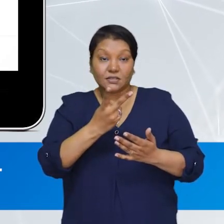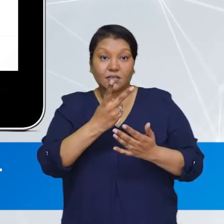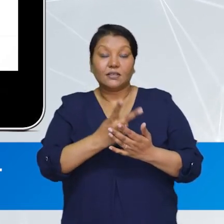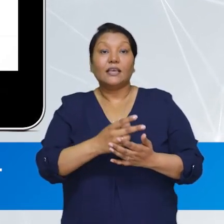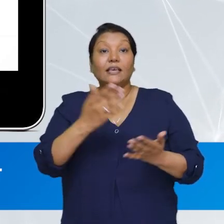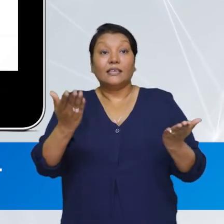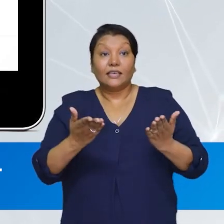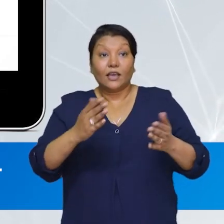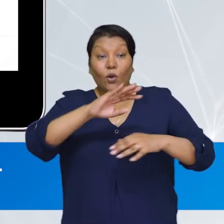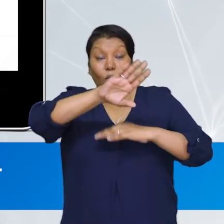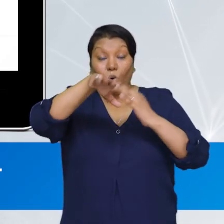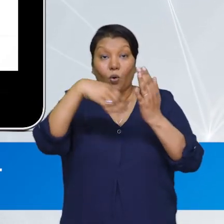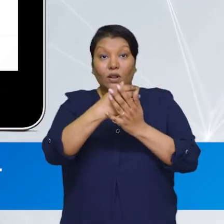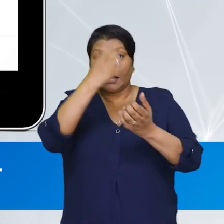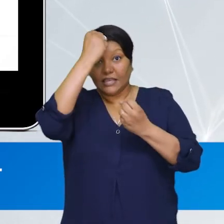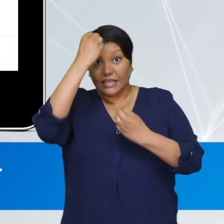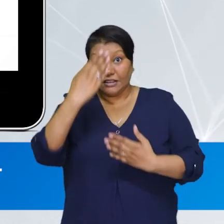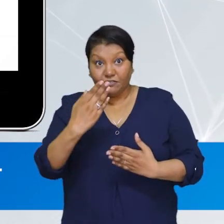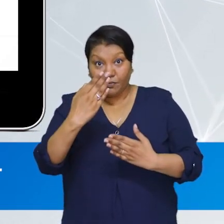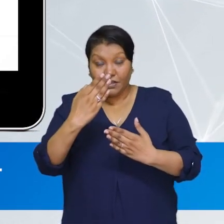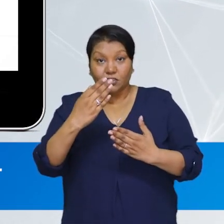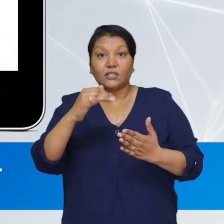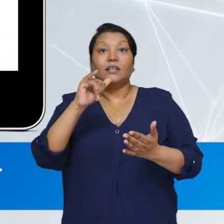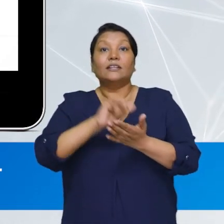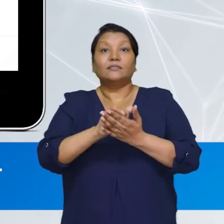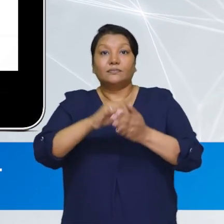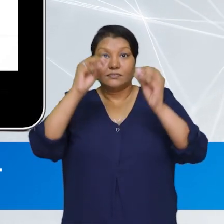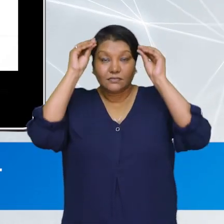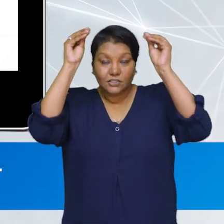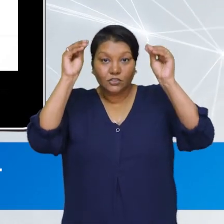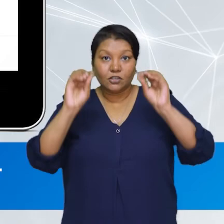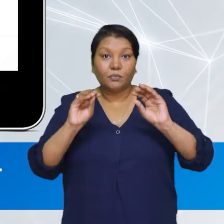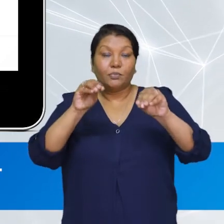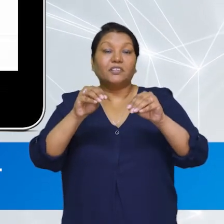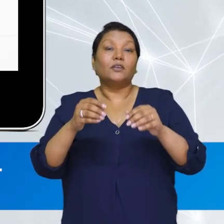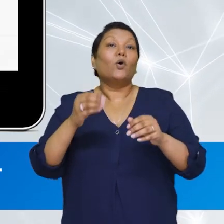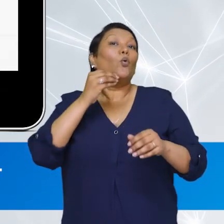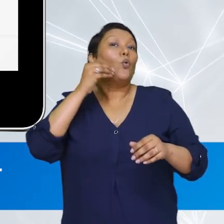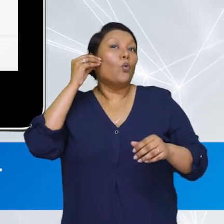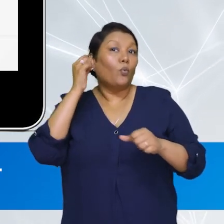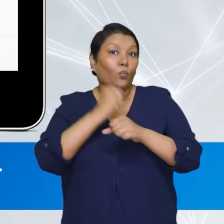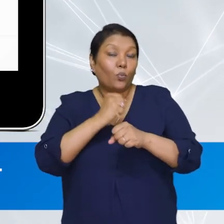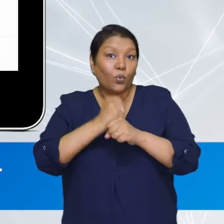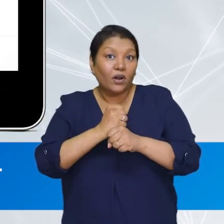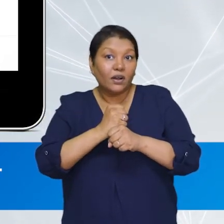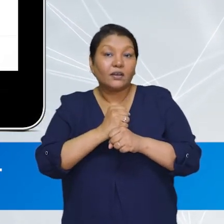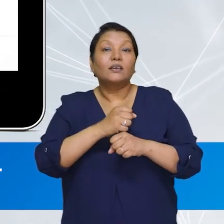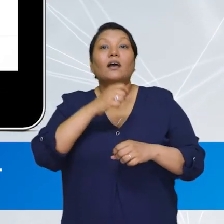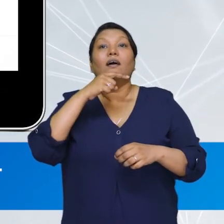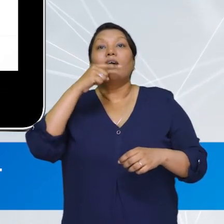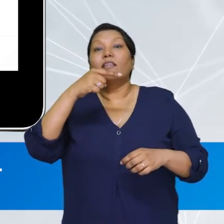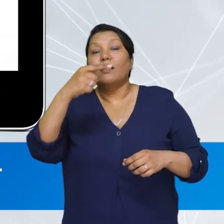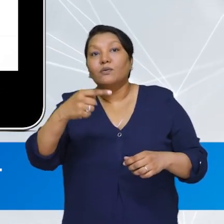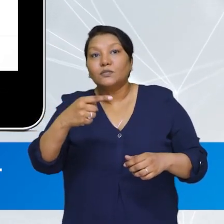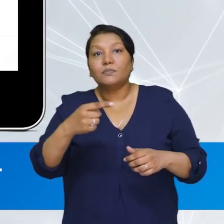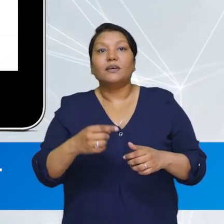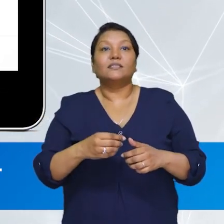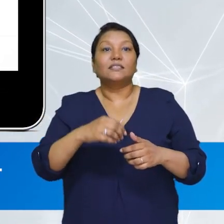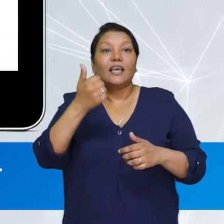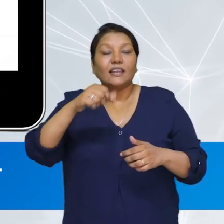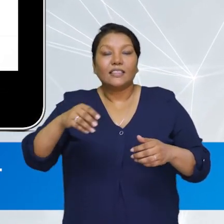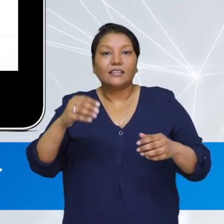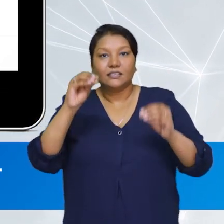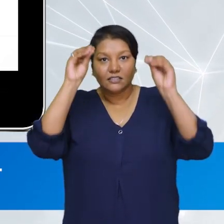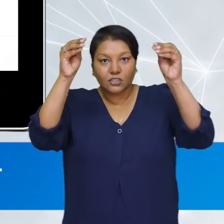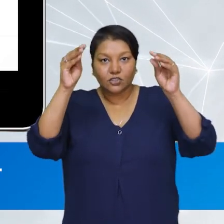appear. Here, you will see and readily access any new assignments, updates, and announcements